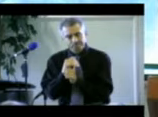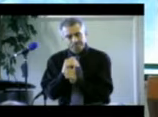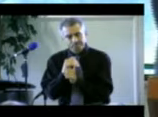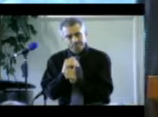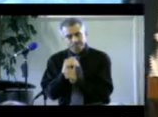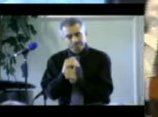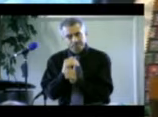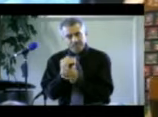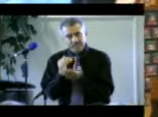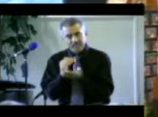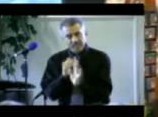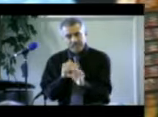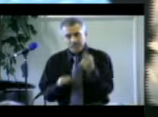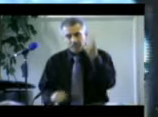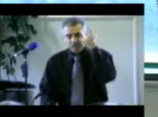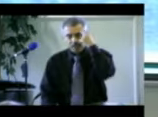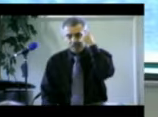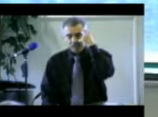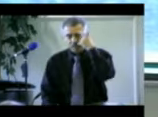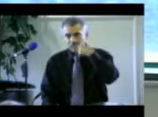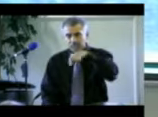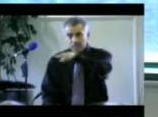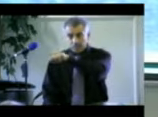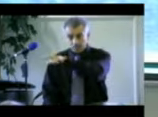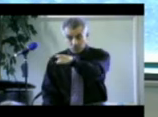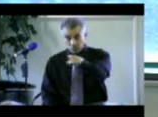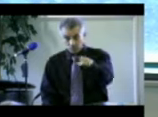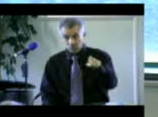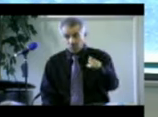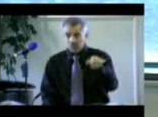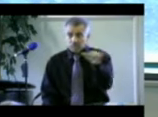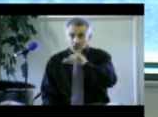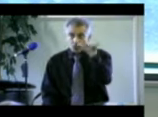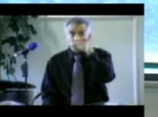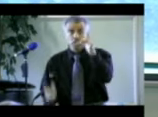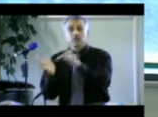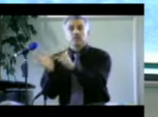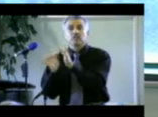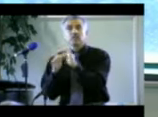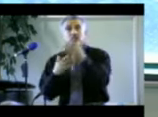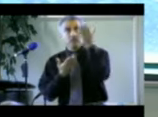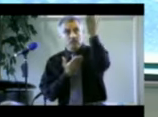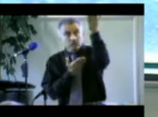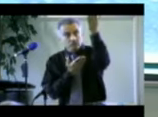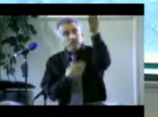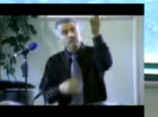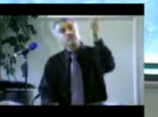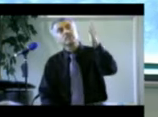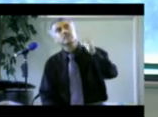"Let this mind be in you that was also in Christ Jesus."